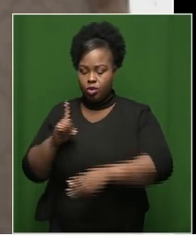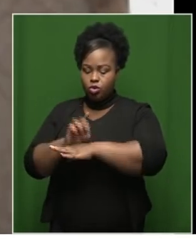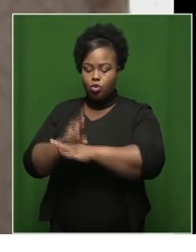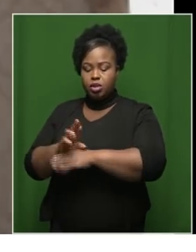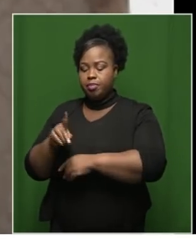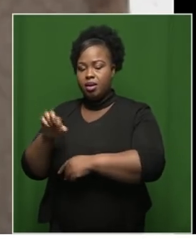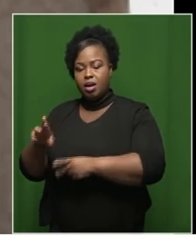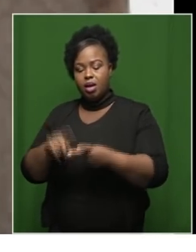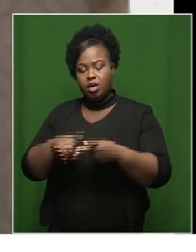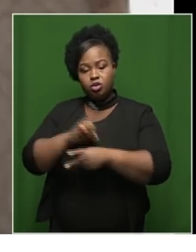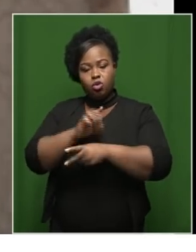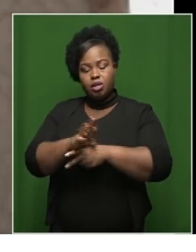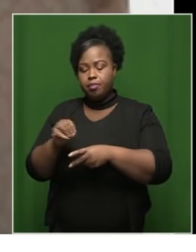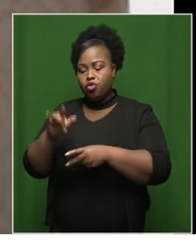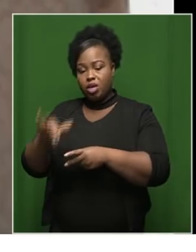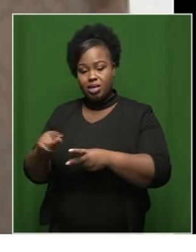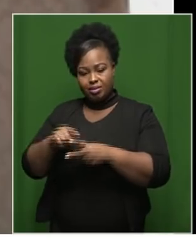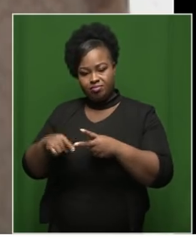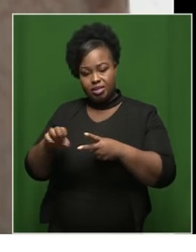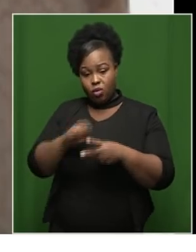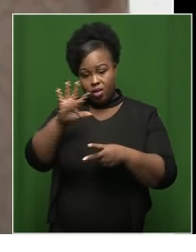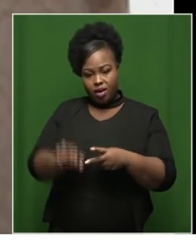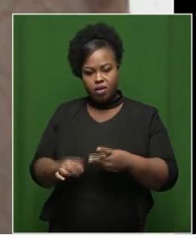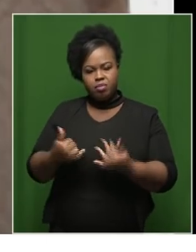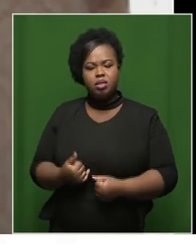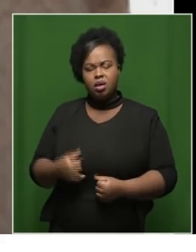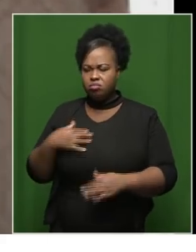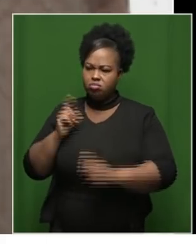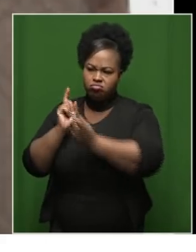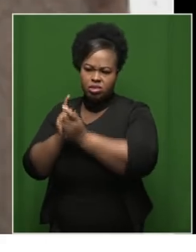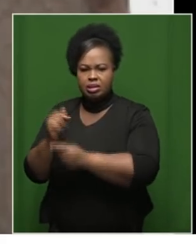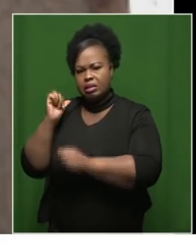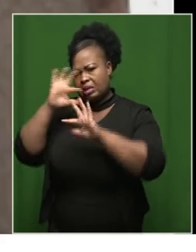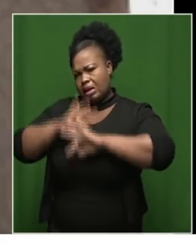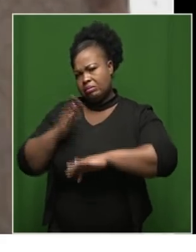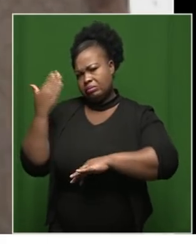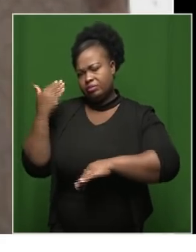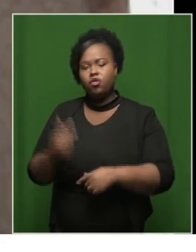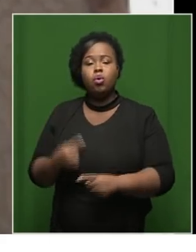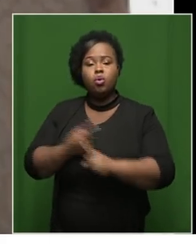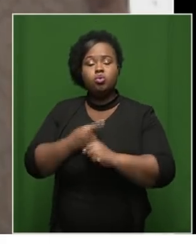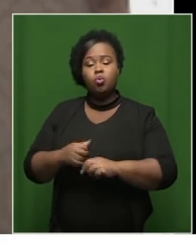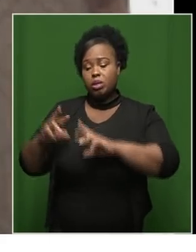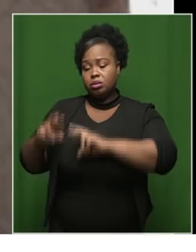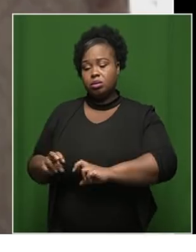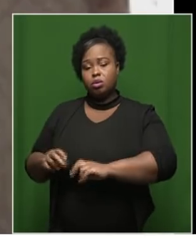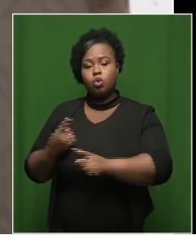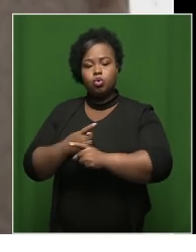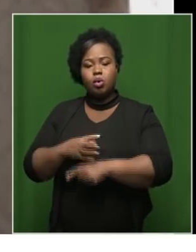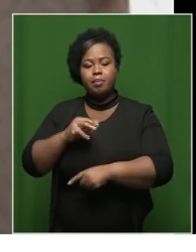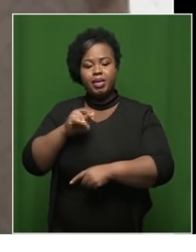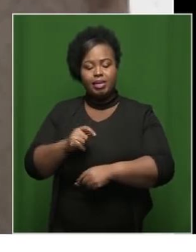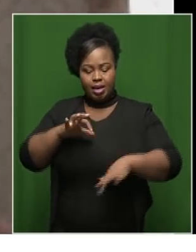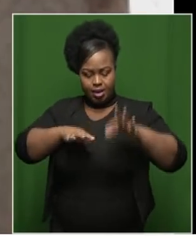Dr. Merrick, who is an ex-South African, by the way. And I had the privilege of meeting him the other night. And the studies that they've done meta-analysis. So basically